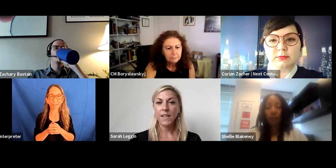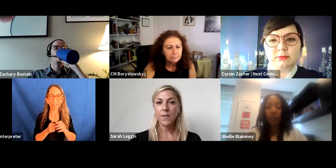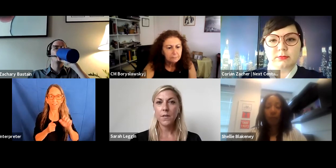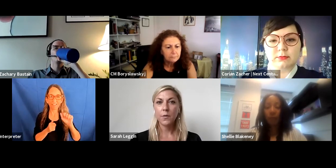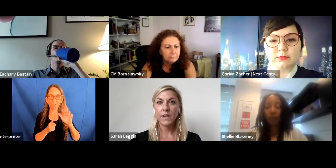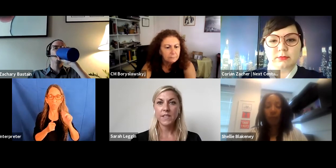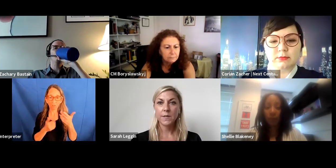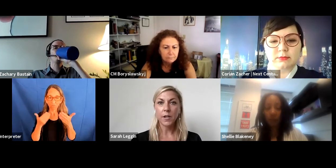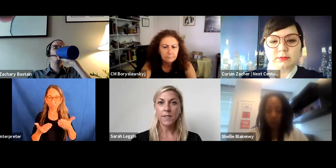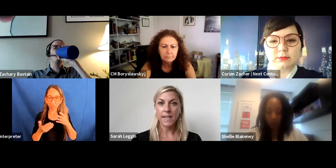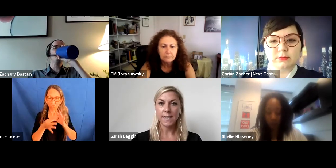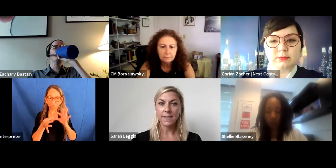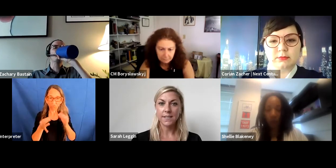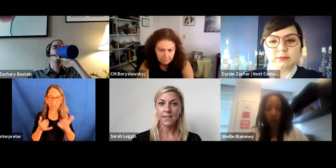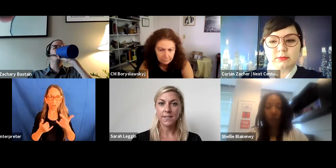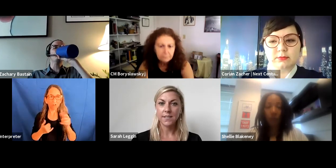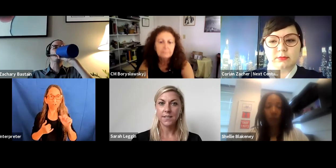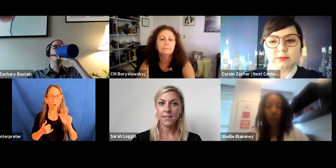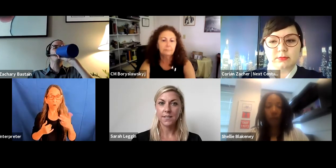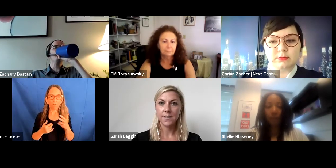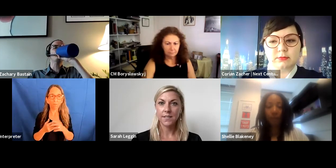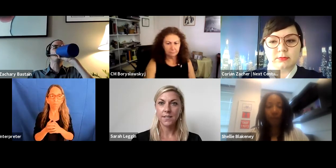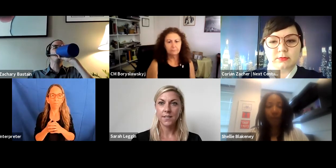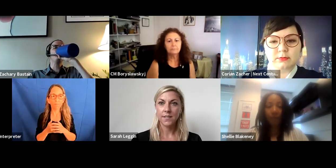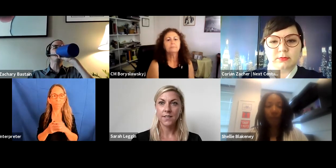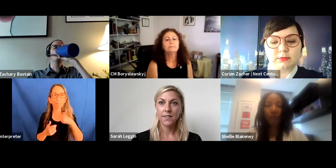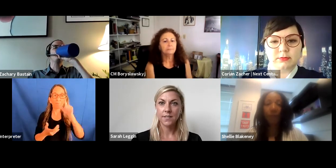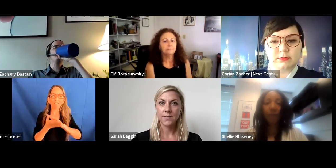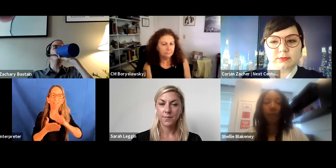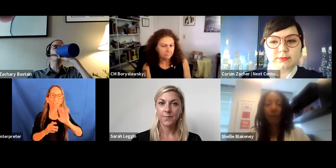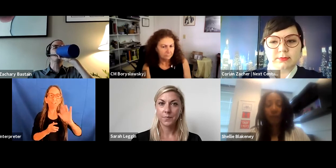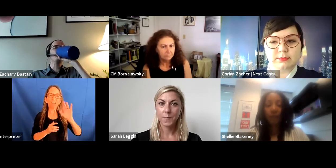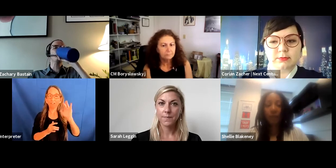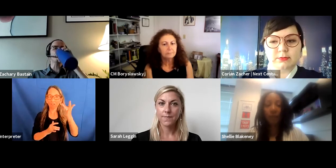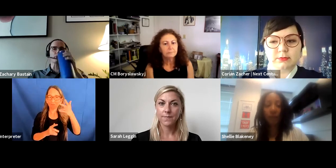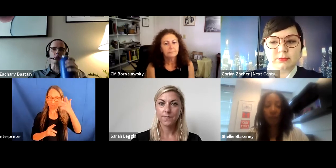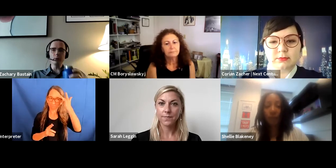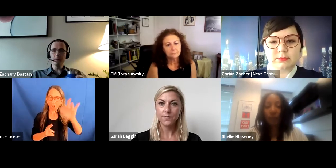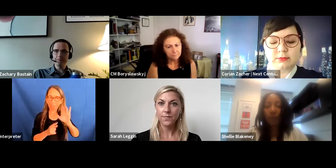I believe the third one is smart cities. Smart feeds, thank you.